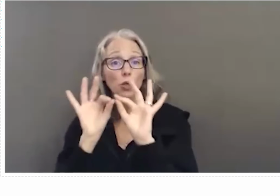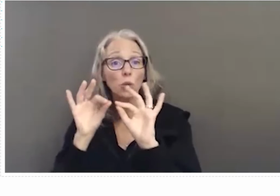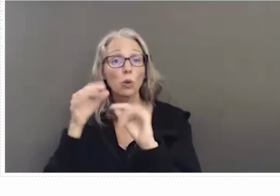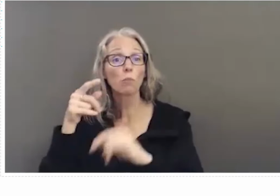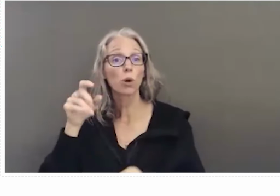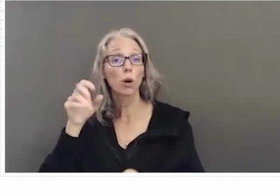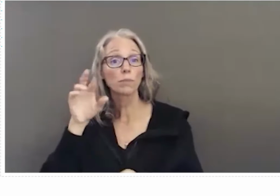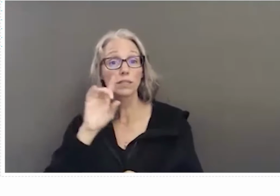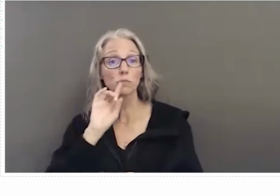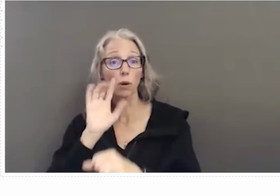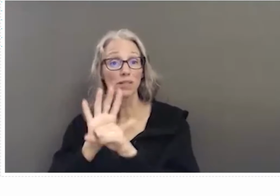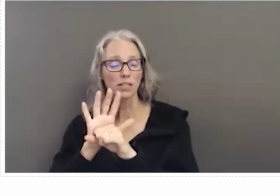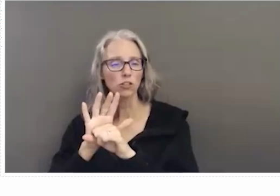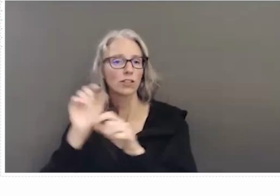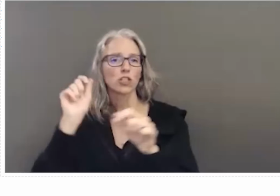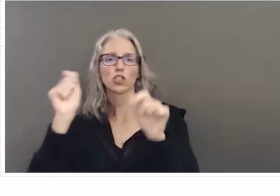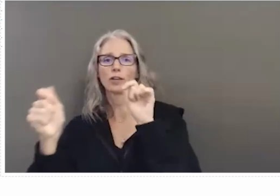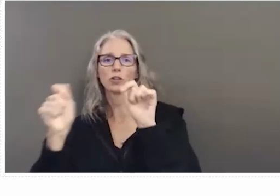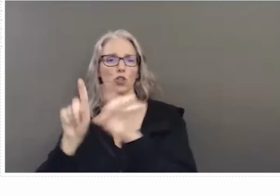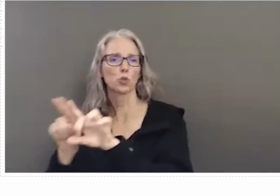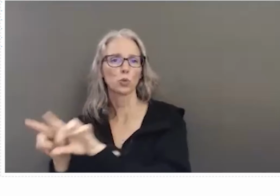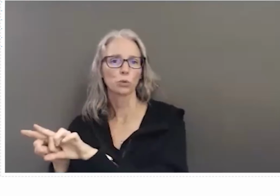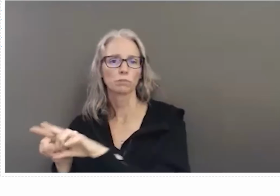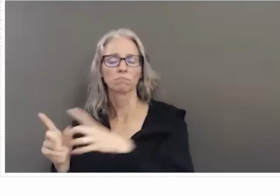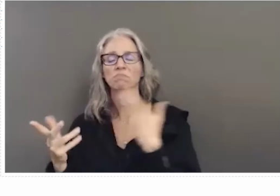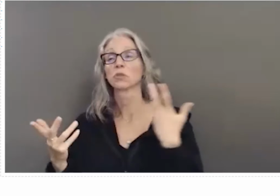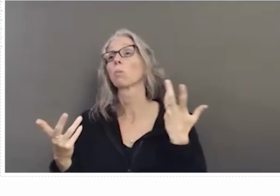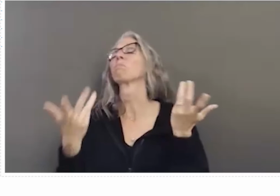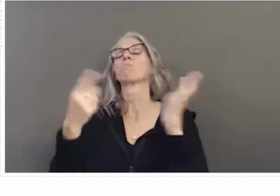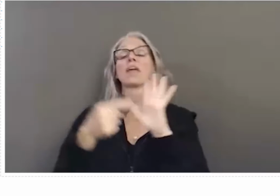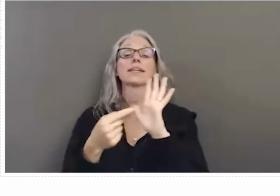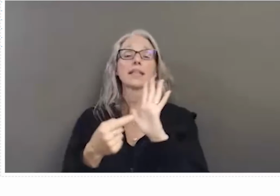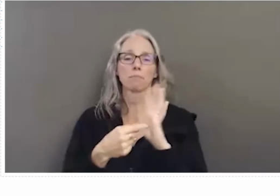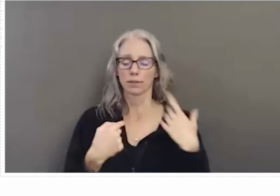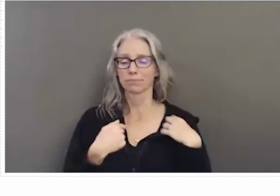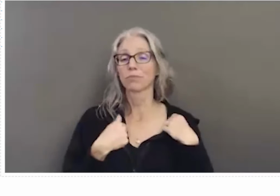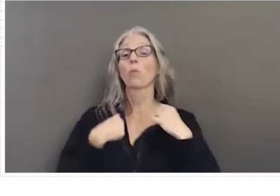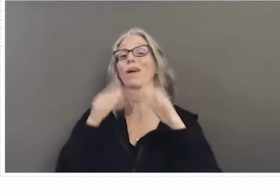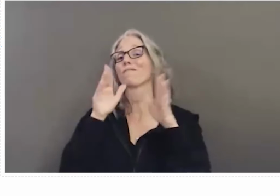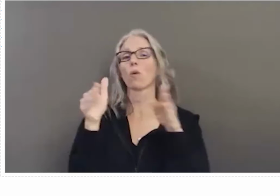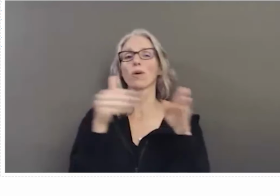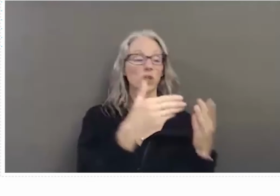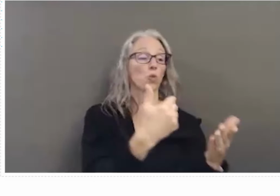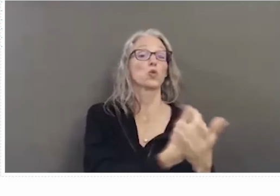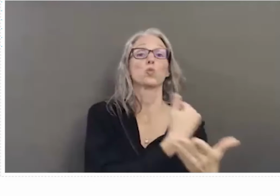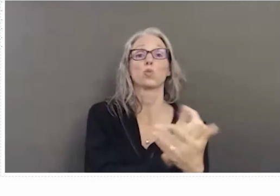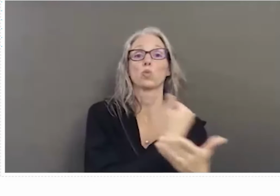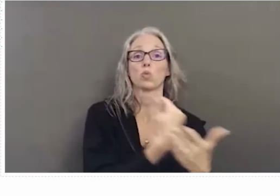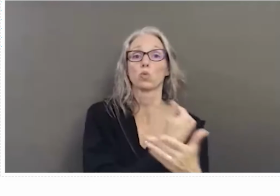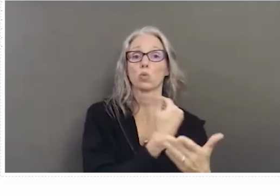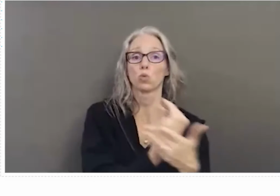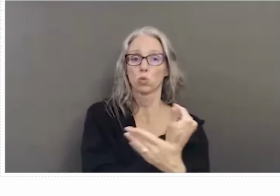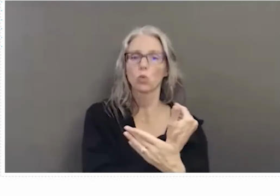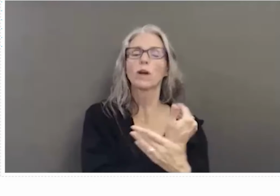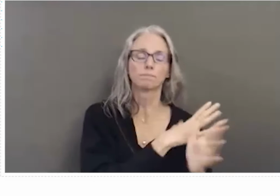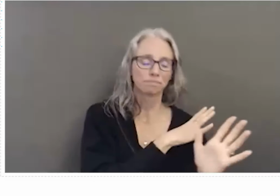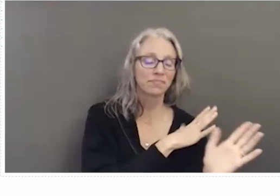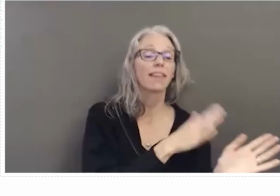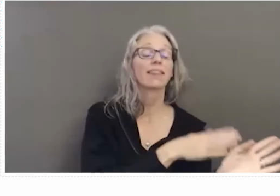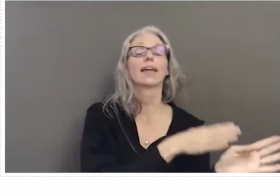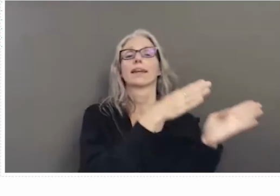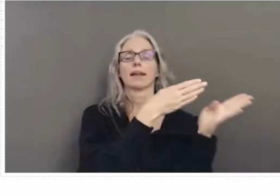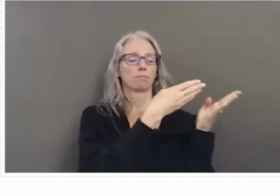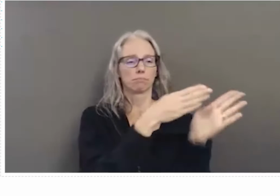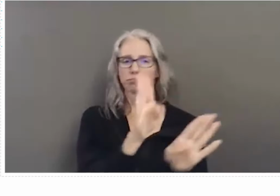to deep dive with newcomers. And then at another point, we're really looking to deep dive in rural areas of